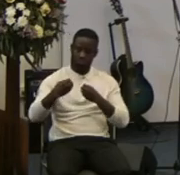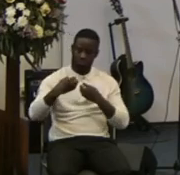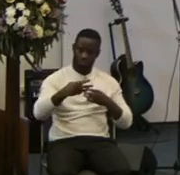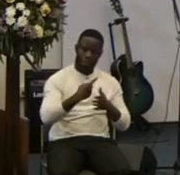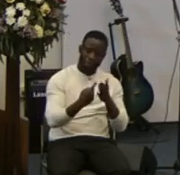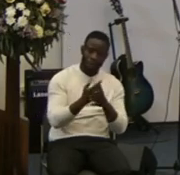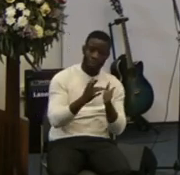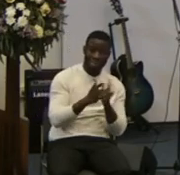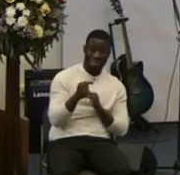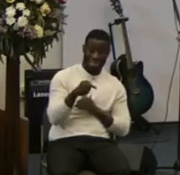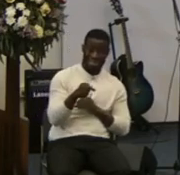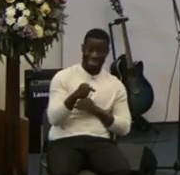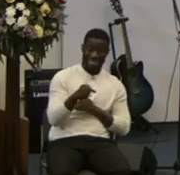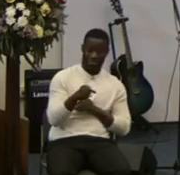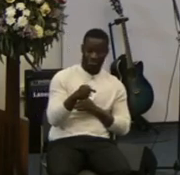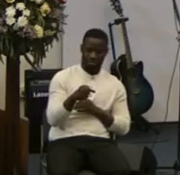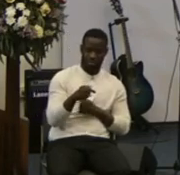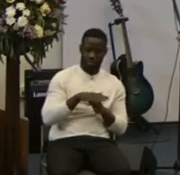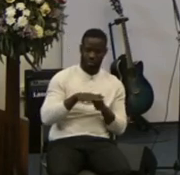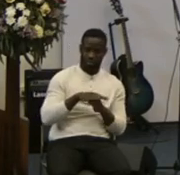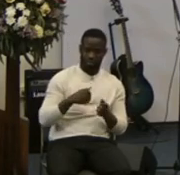Jesus in this episode.